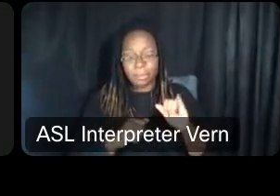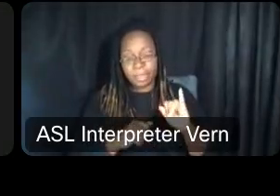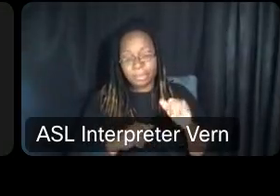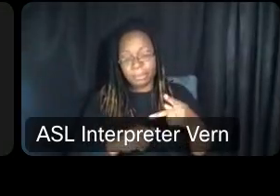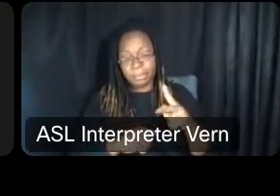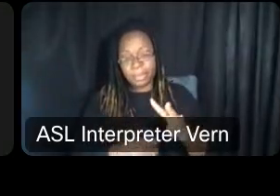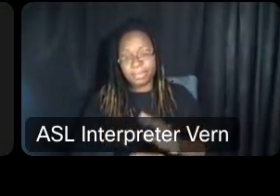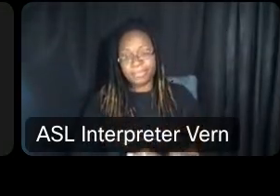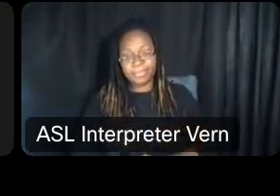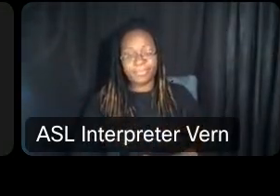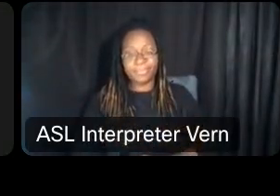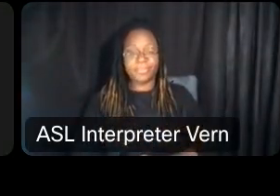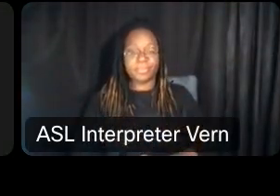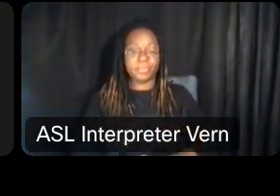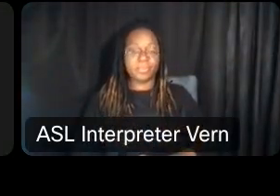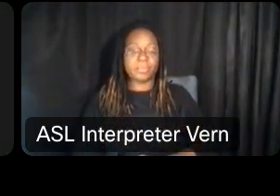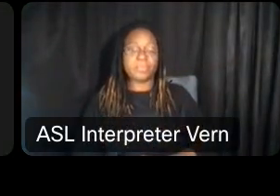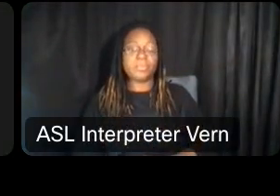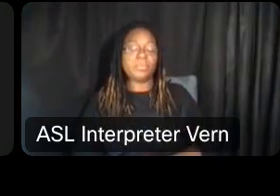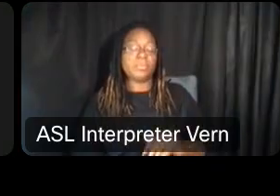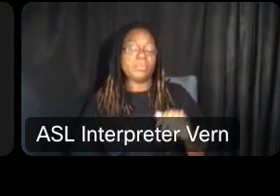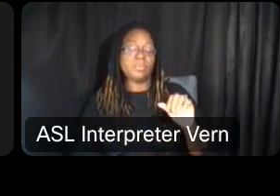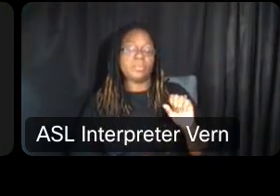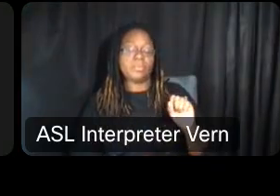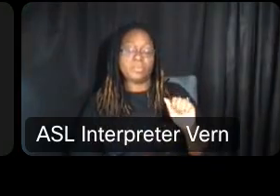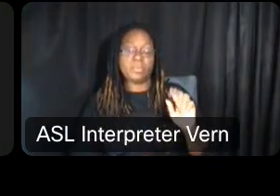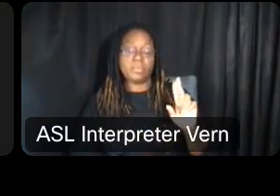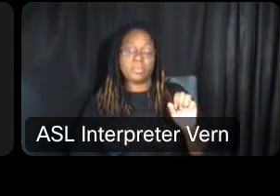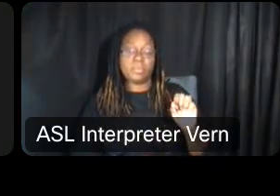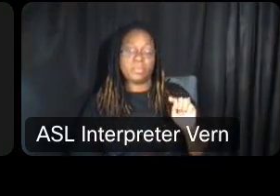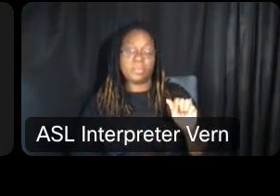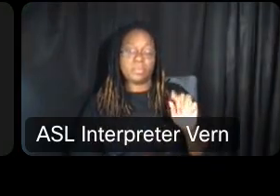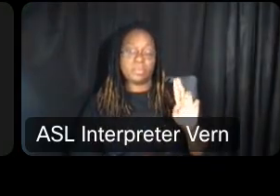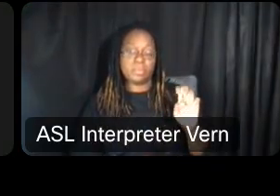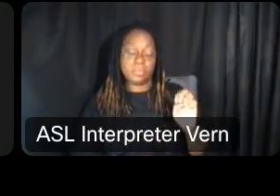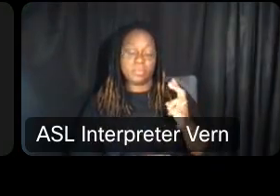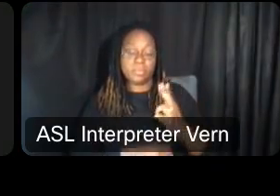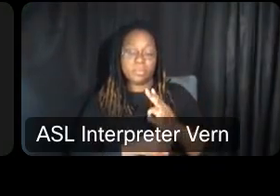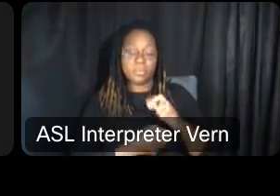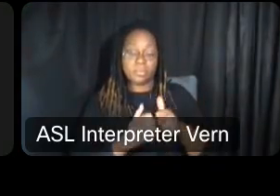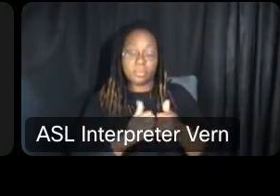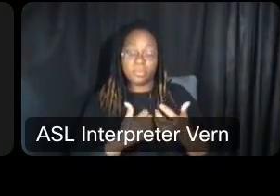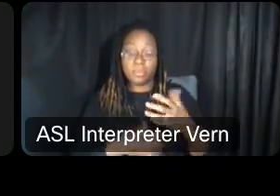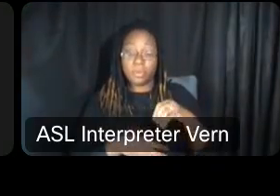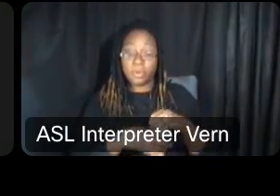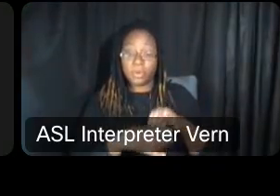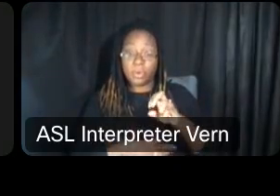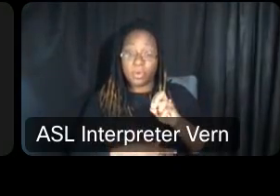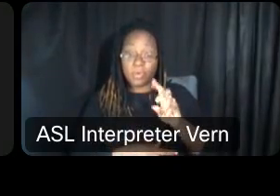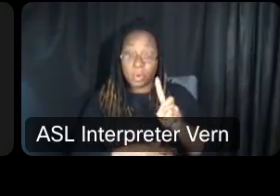violence. Substance use problems, including overdose, medical